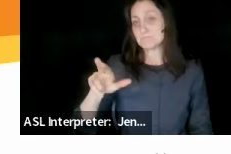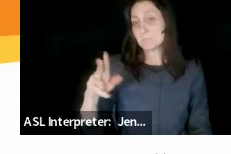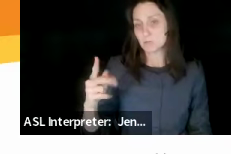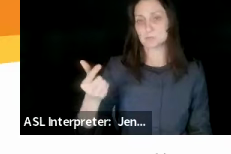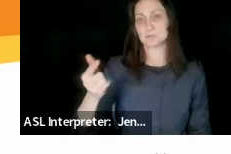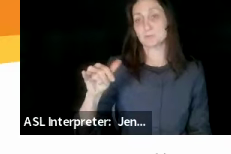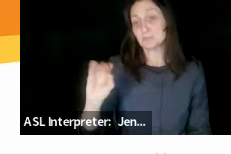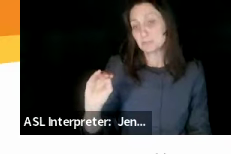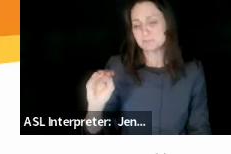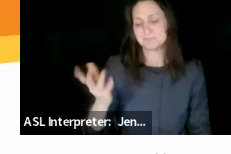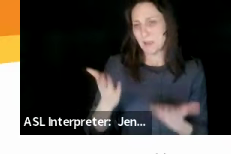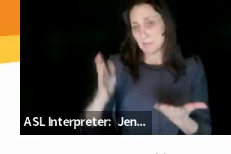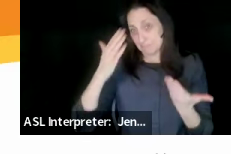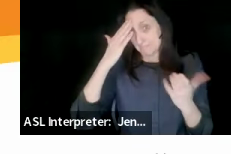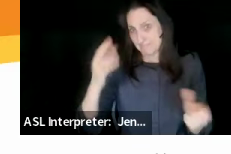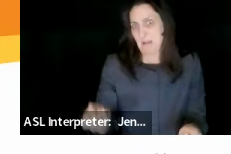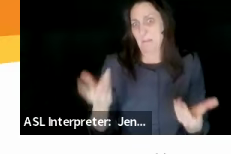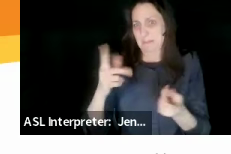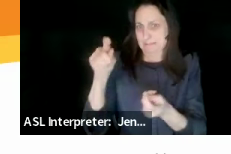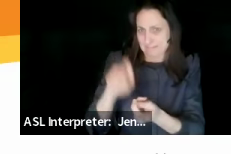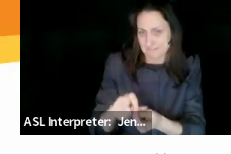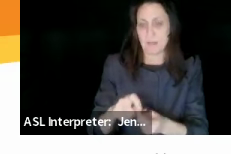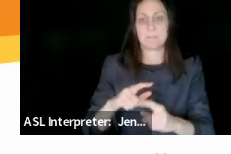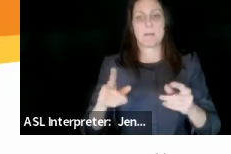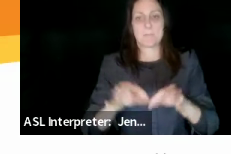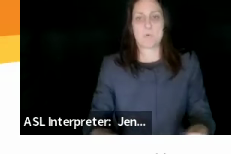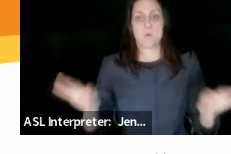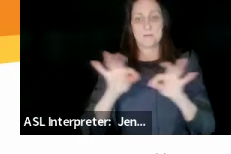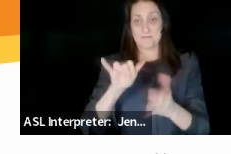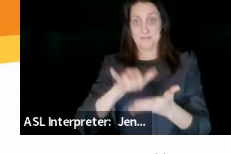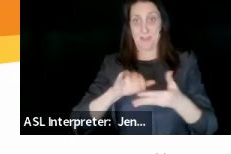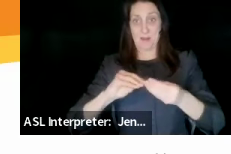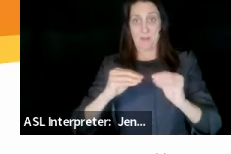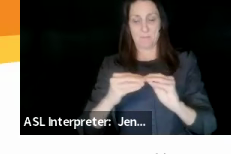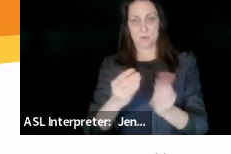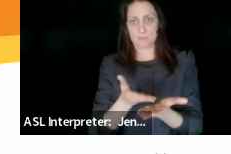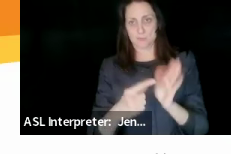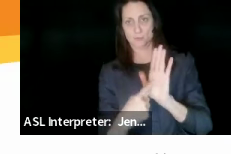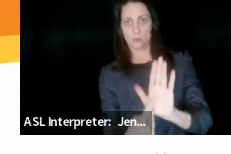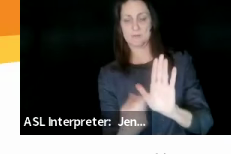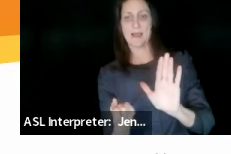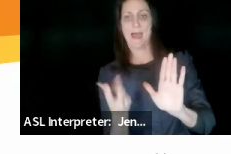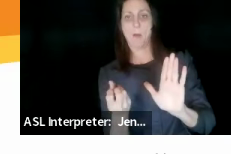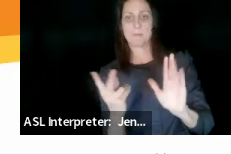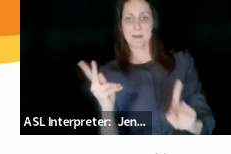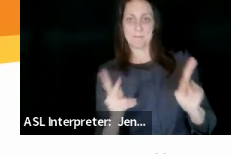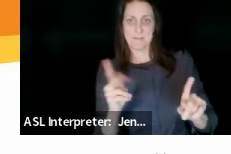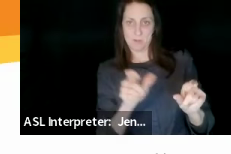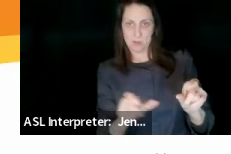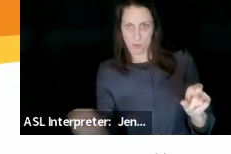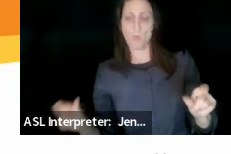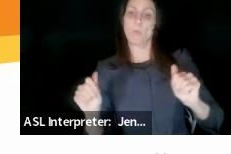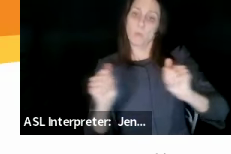number should reflect the people living with paralysis who will be directly served by this project during the 12-month